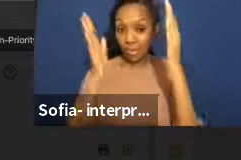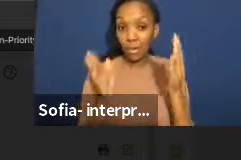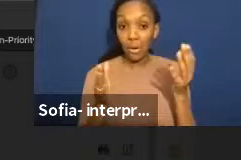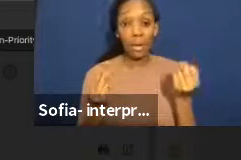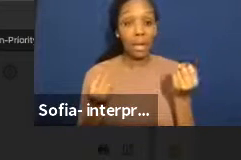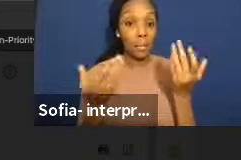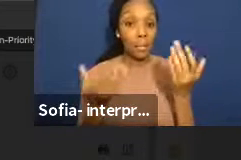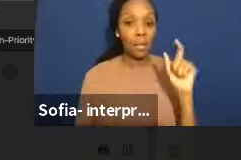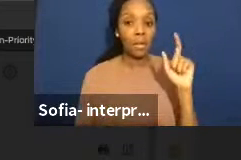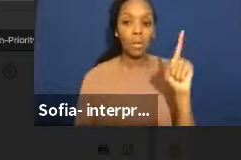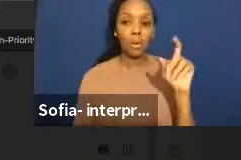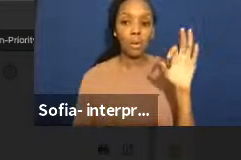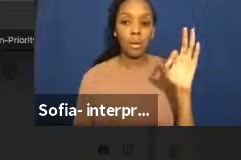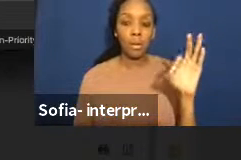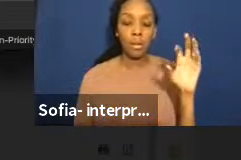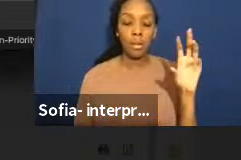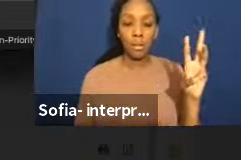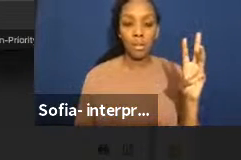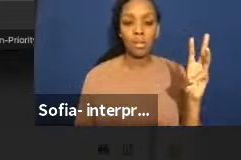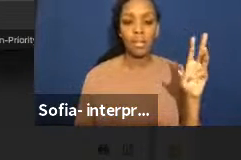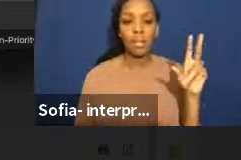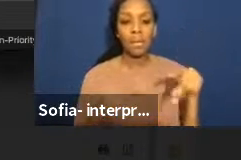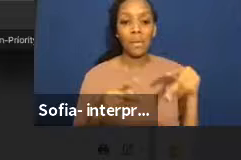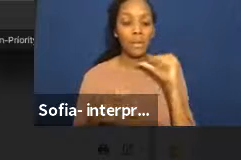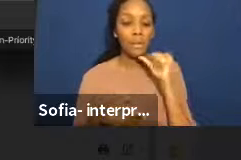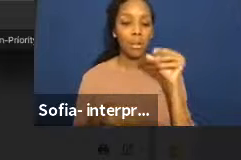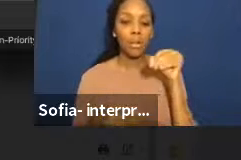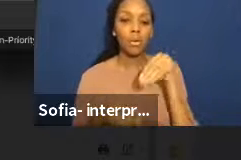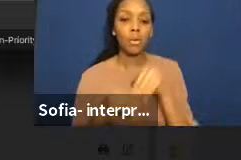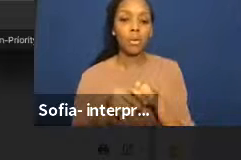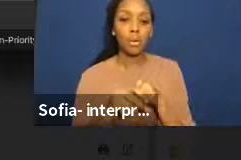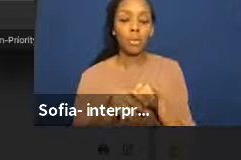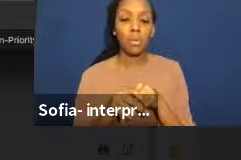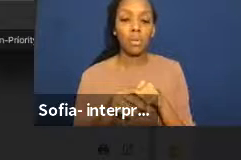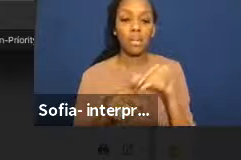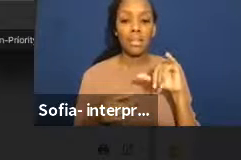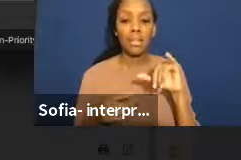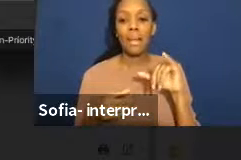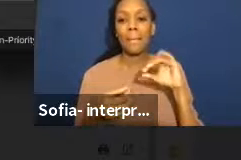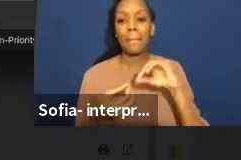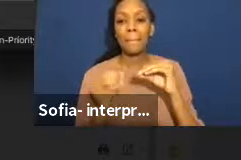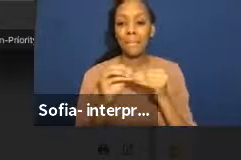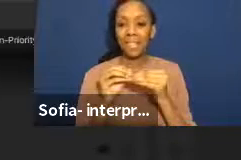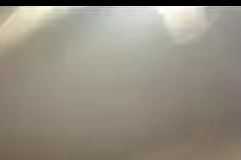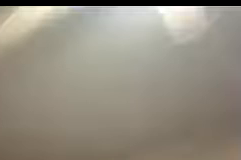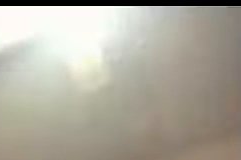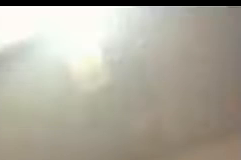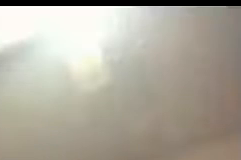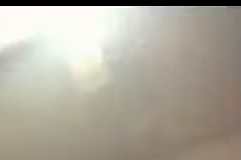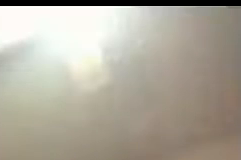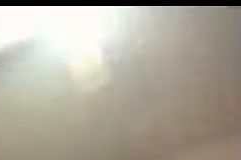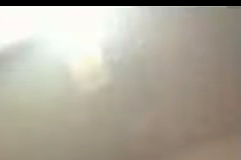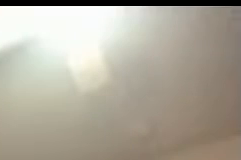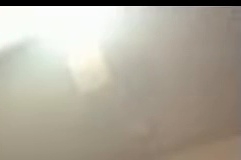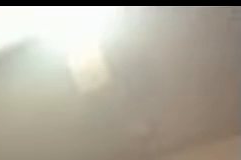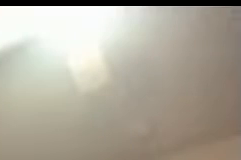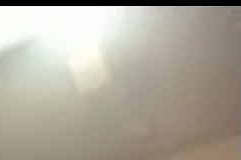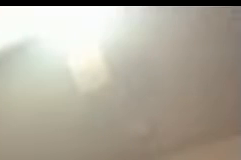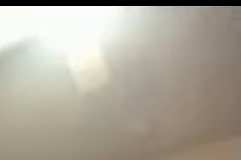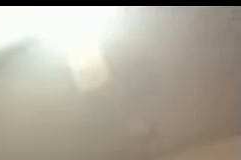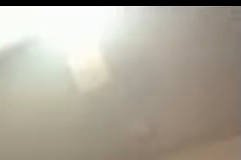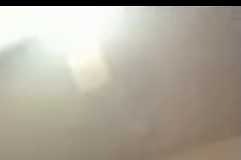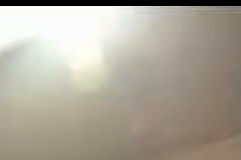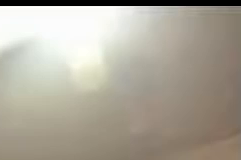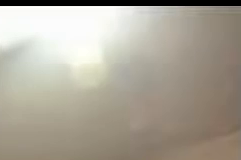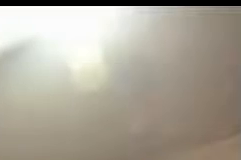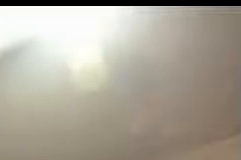And the ones that aren't included, the departments that aren't included means that there's 0 within those departments. And that's all we